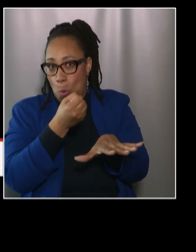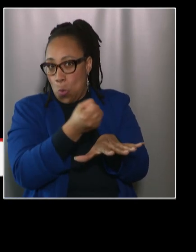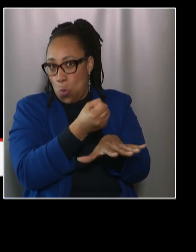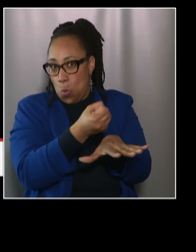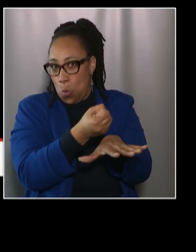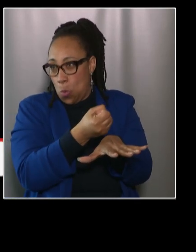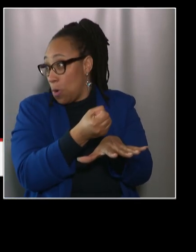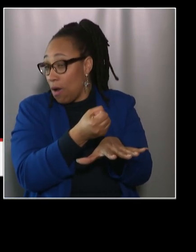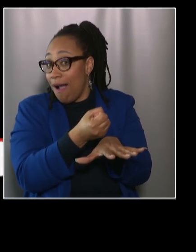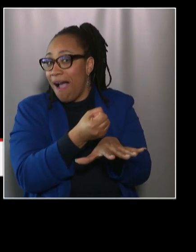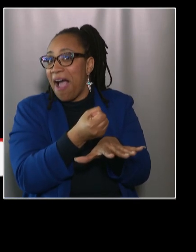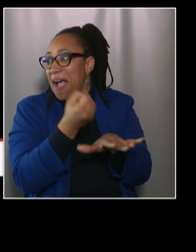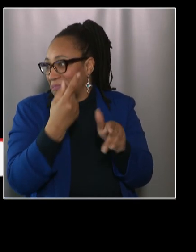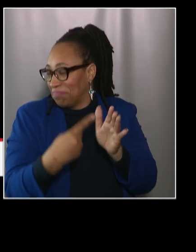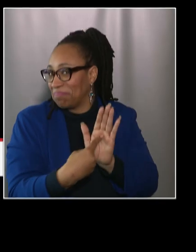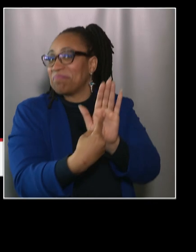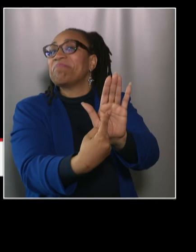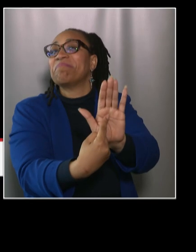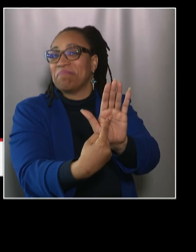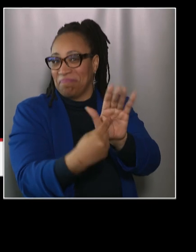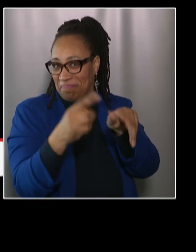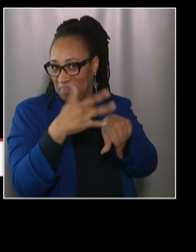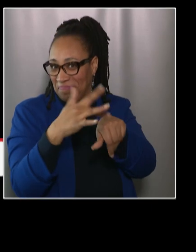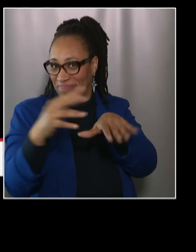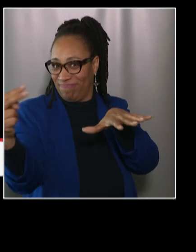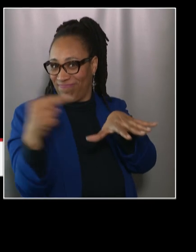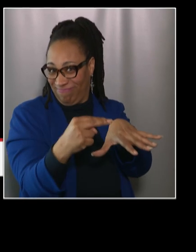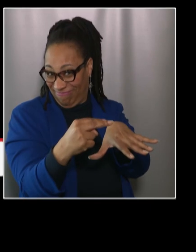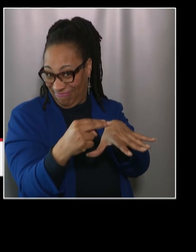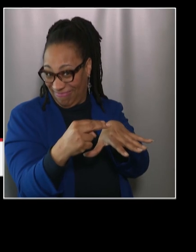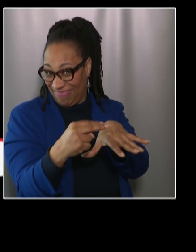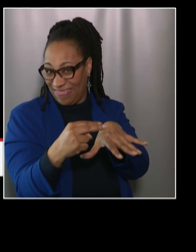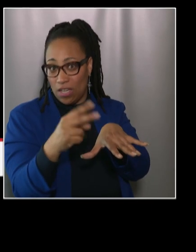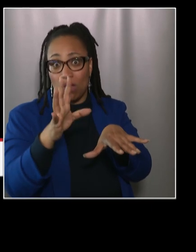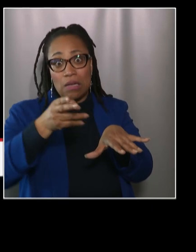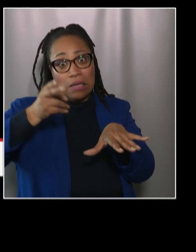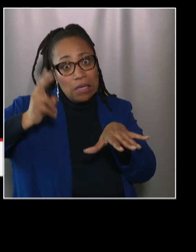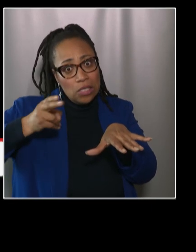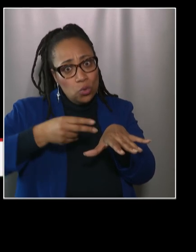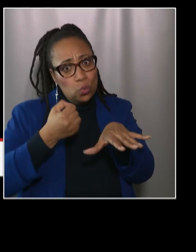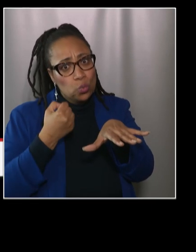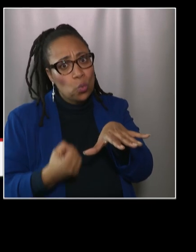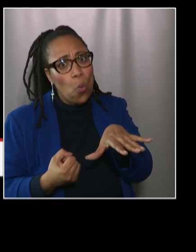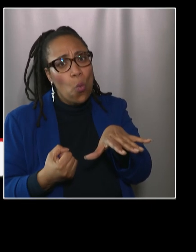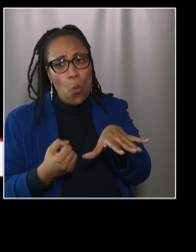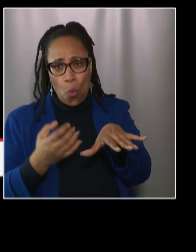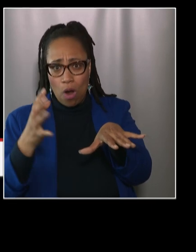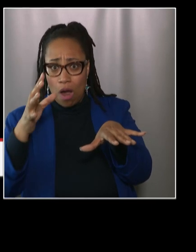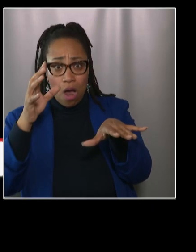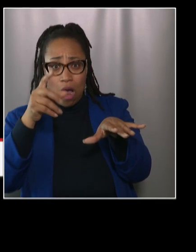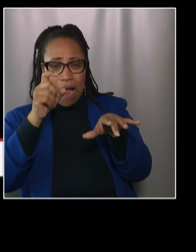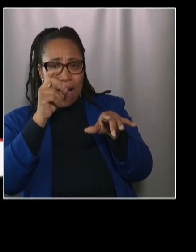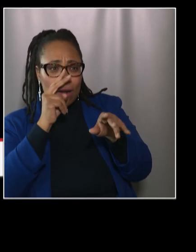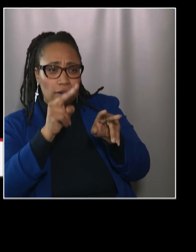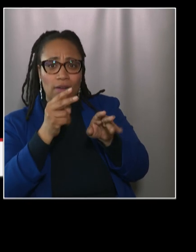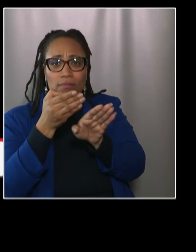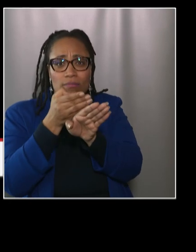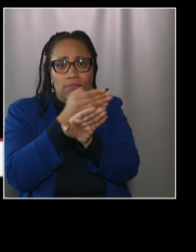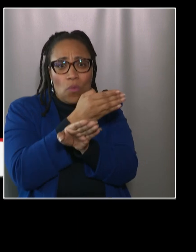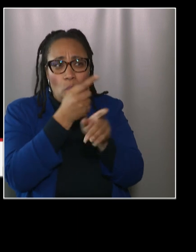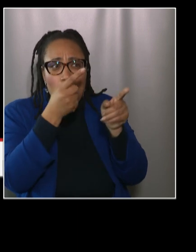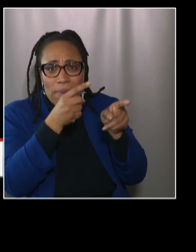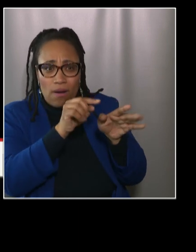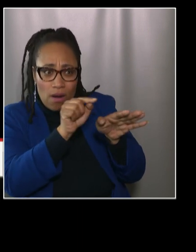space into something vibrant, thoughtful, and connected to the future neighborhood. And lastly, today, we